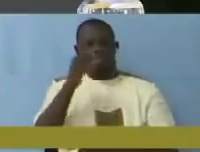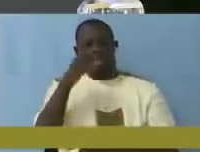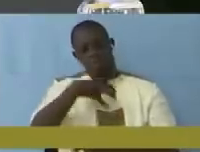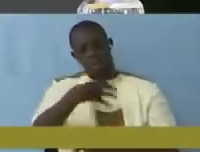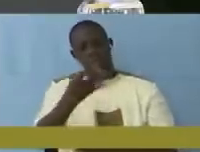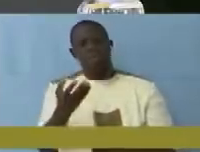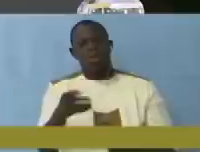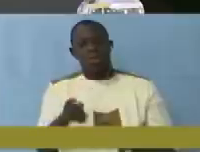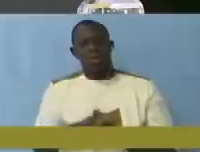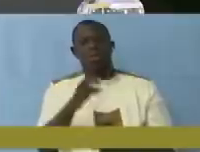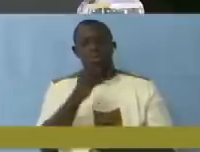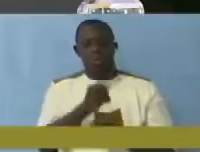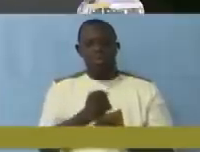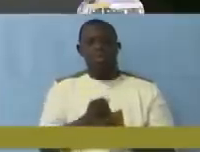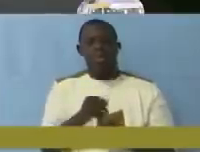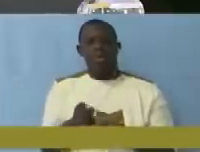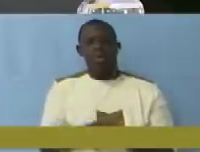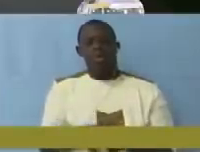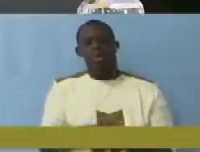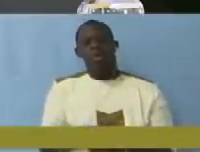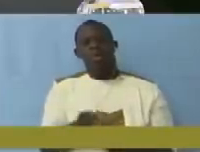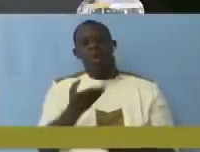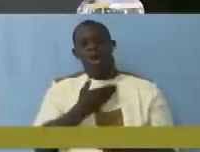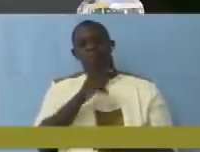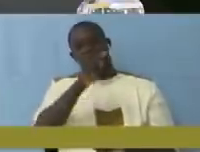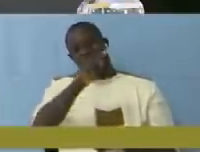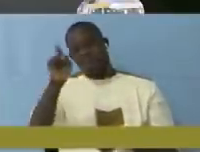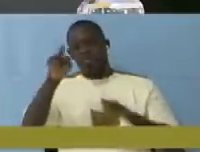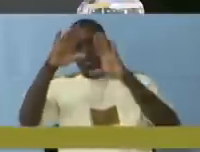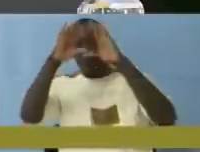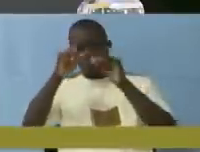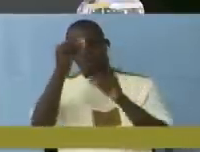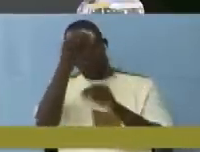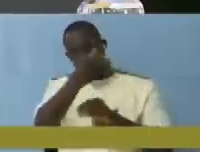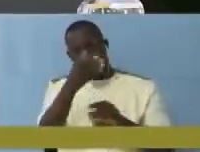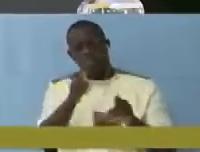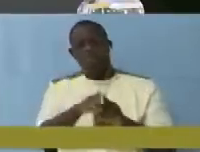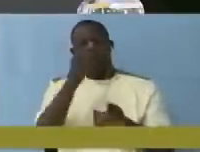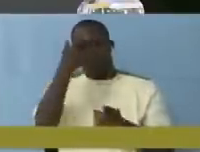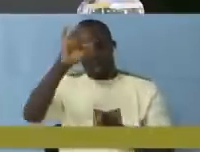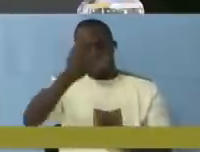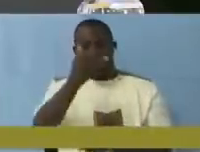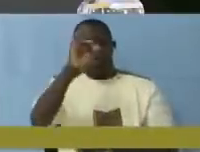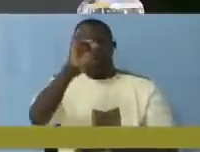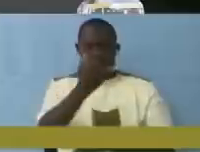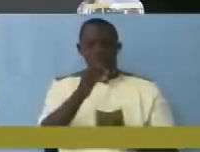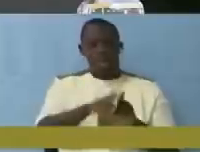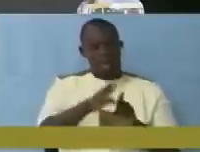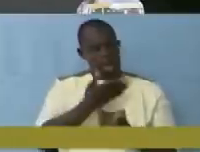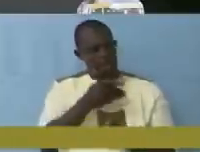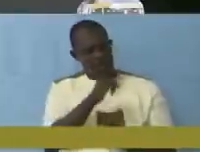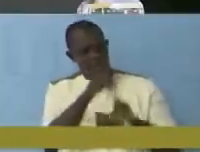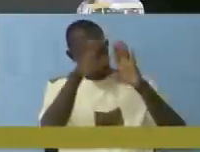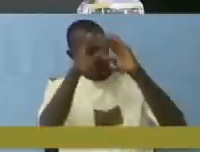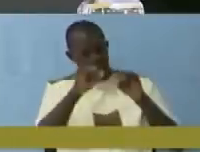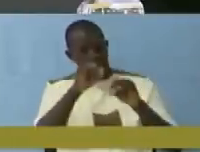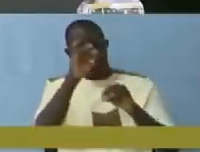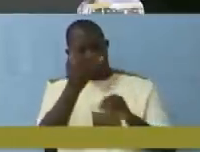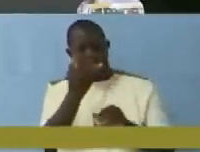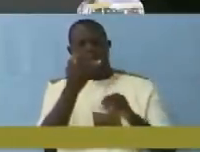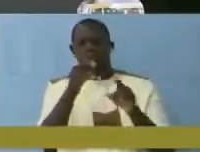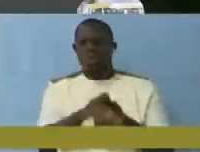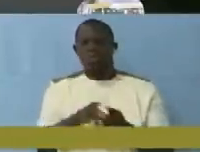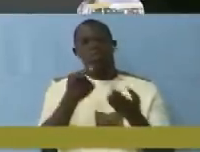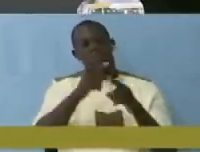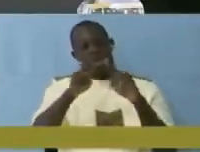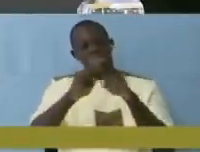kept you just saying, well, you have this unit there. You agree? Yes. You have that unit there, you agree?